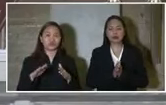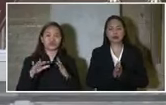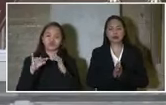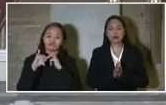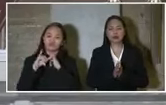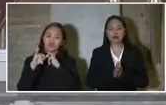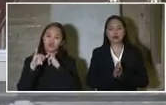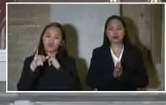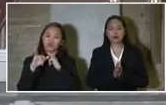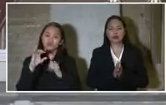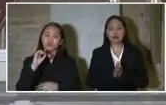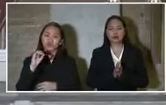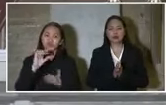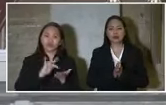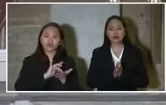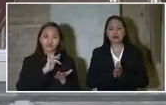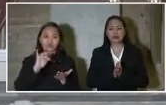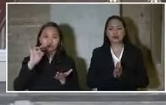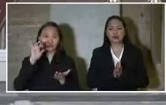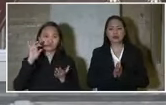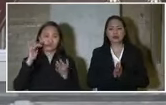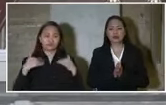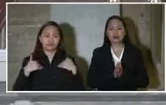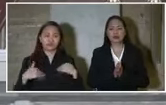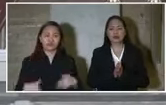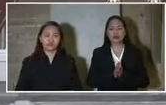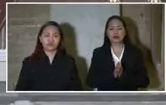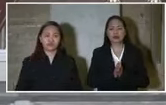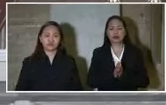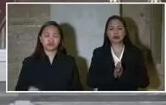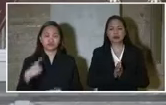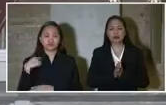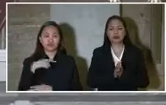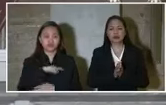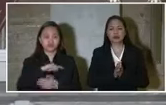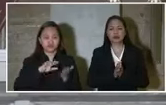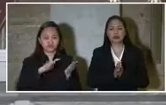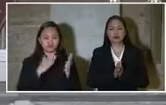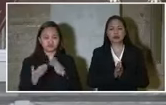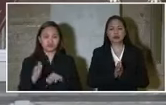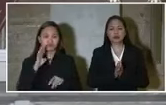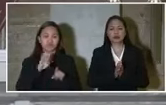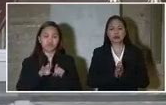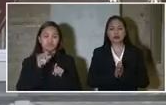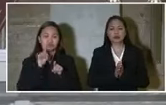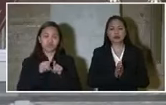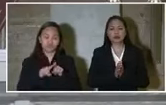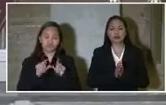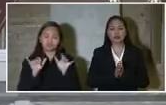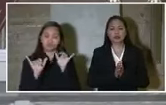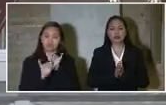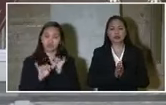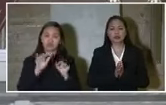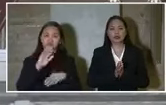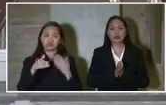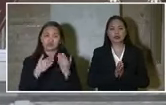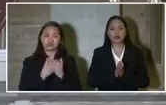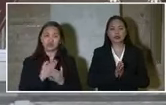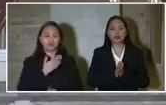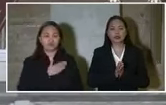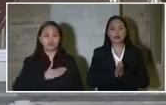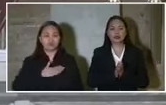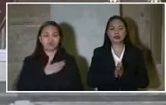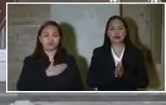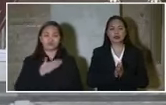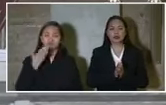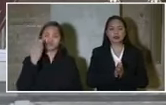own glorious body. To our departed brothers and sisters too, and to all who were pleasing to